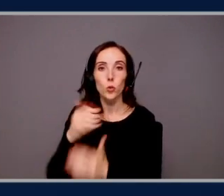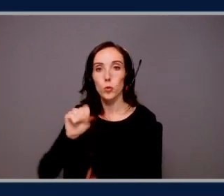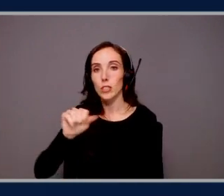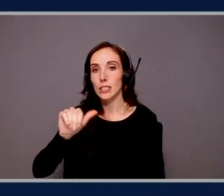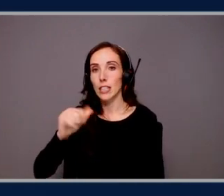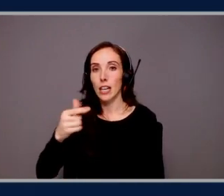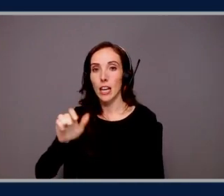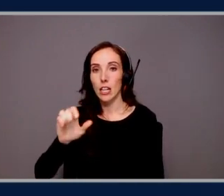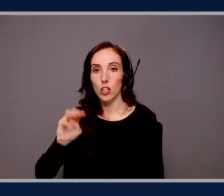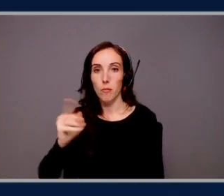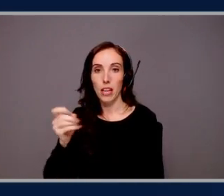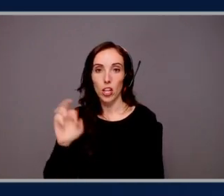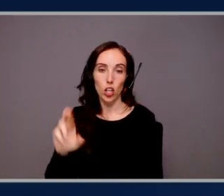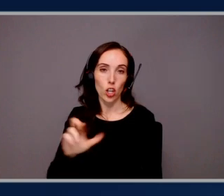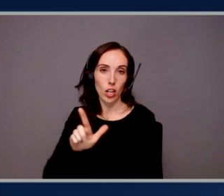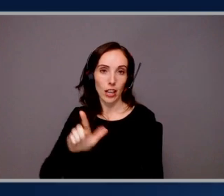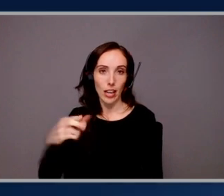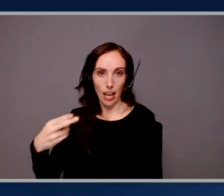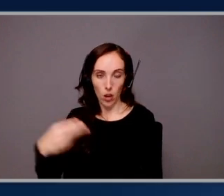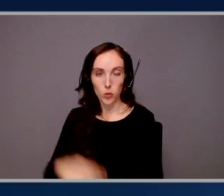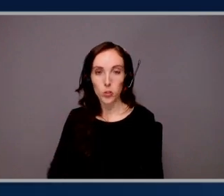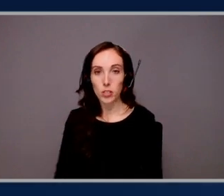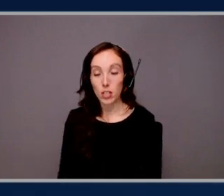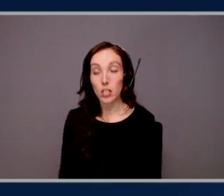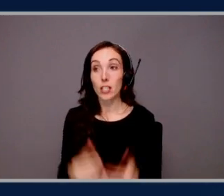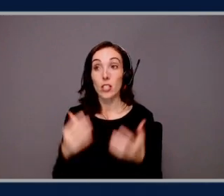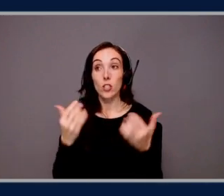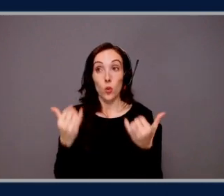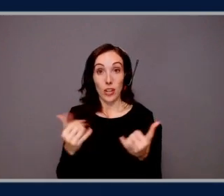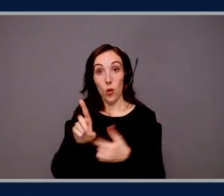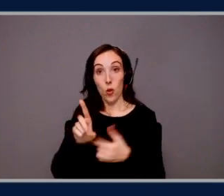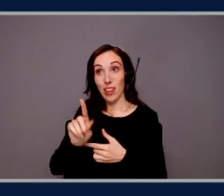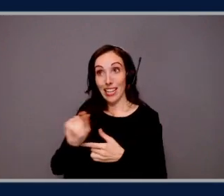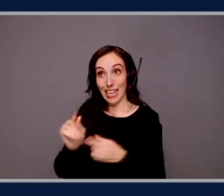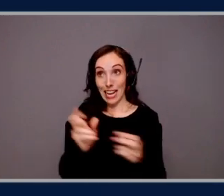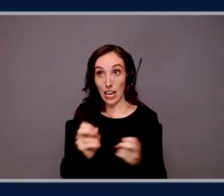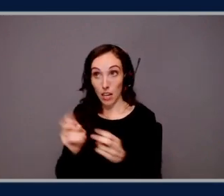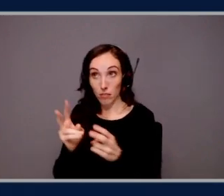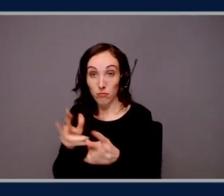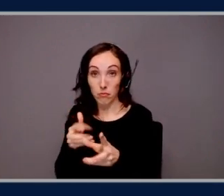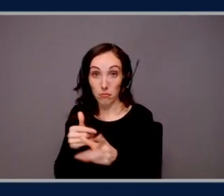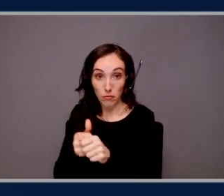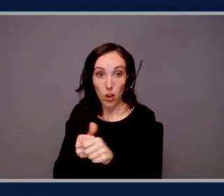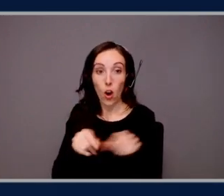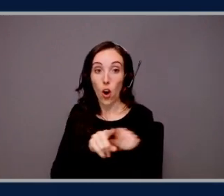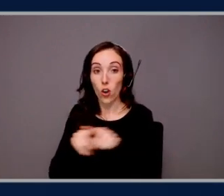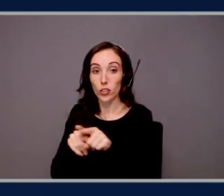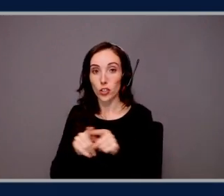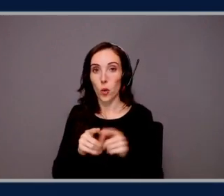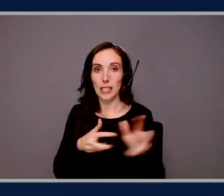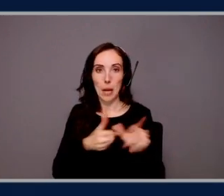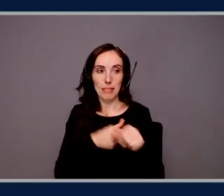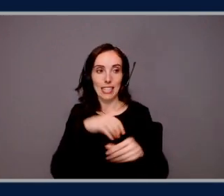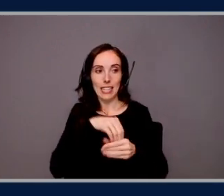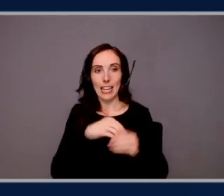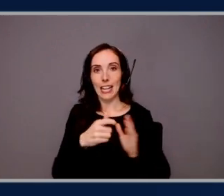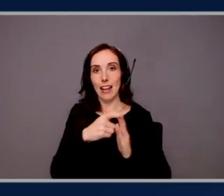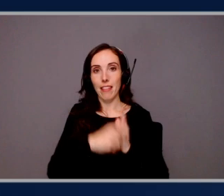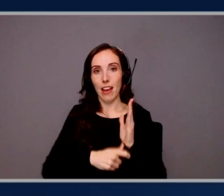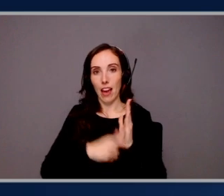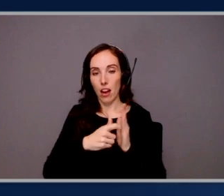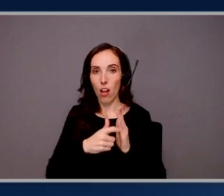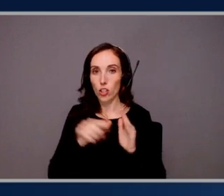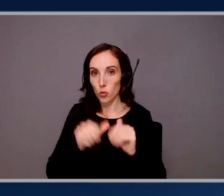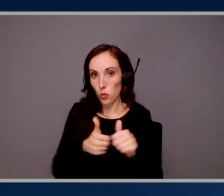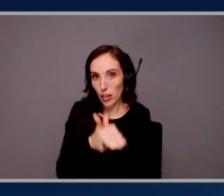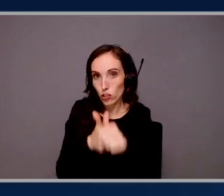So as part of that process, not only is that data then loaded, is then updated in our catalog, so you're always tracking that. And the last part I'll mention on this whole thing